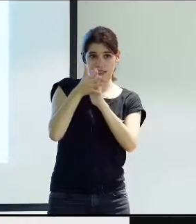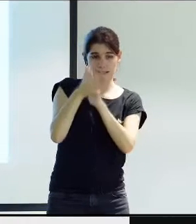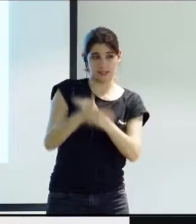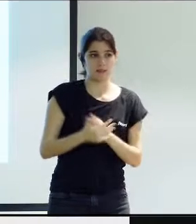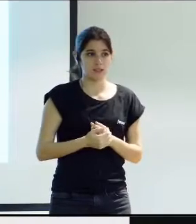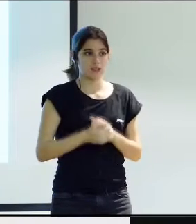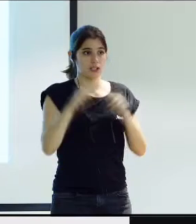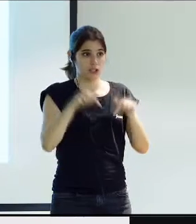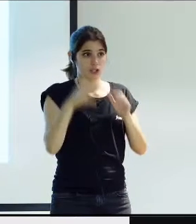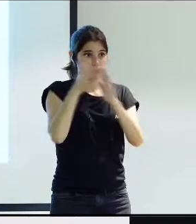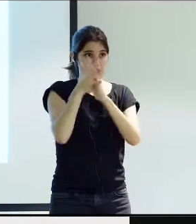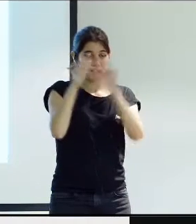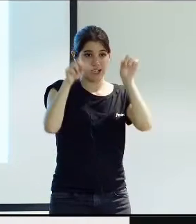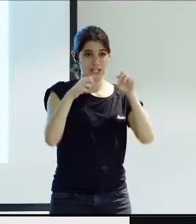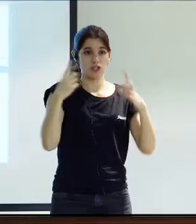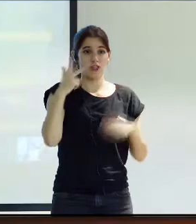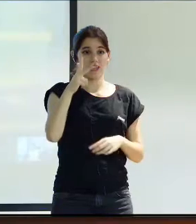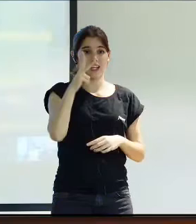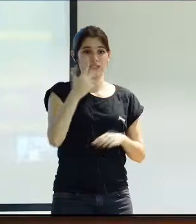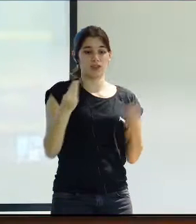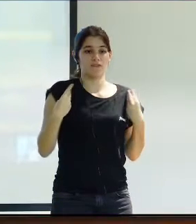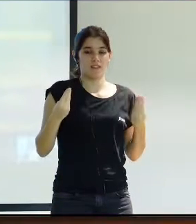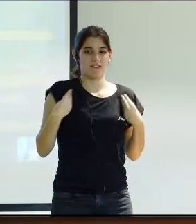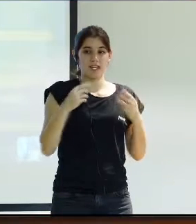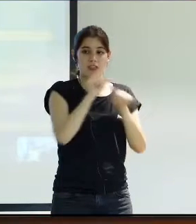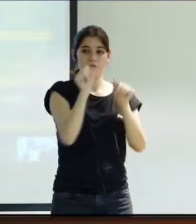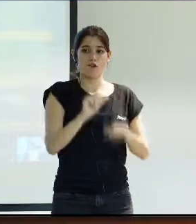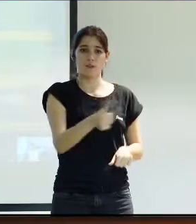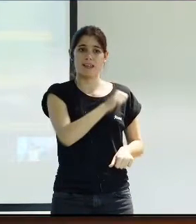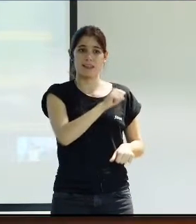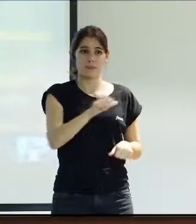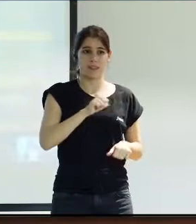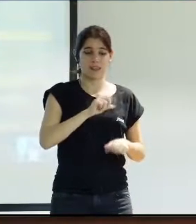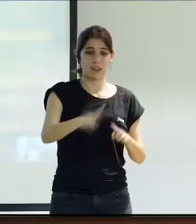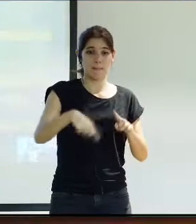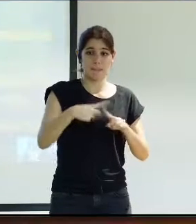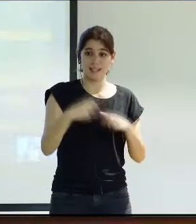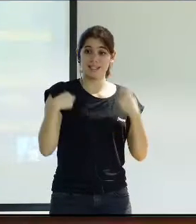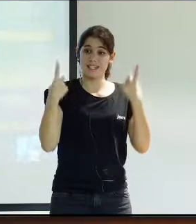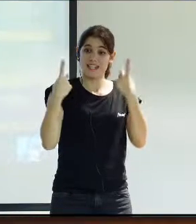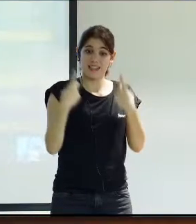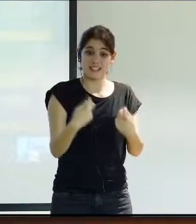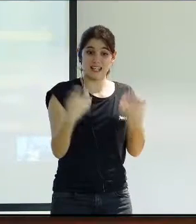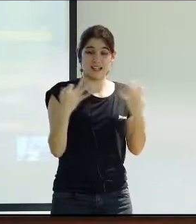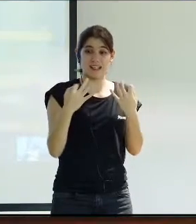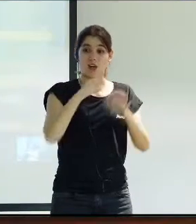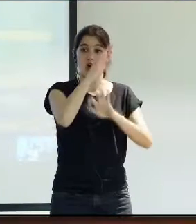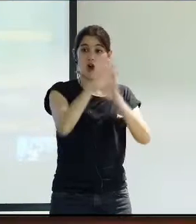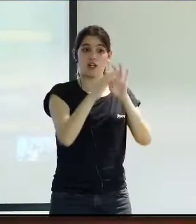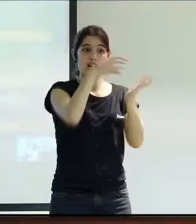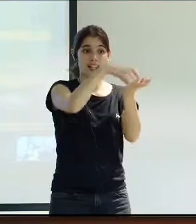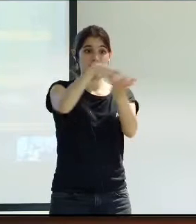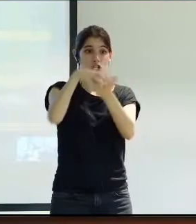the right for organizations to be involved in the decision-making processes within